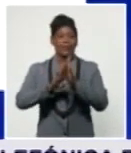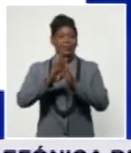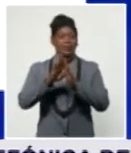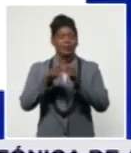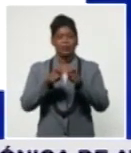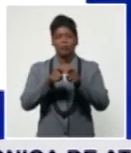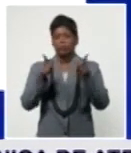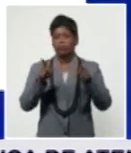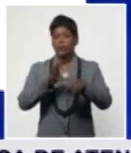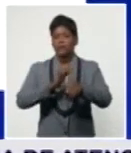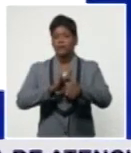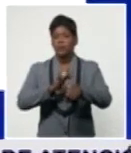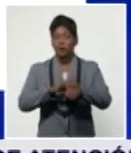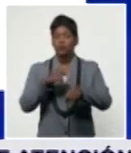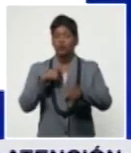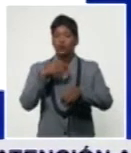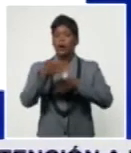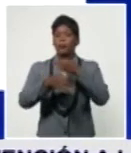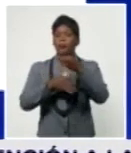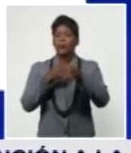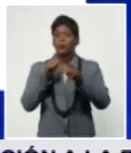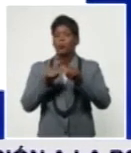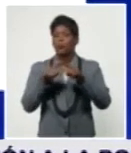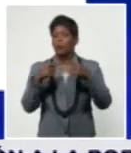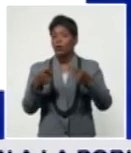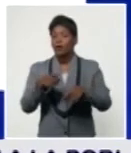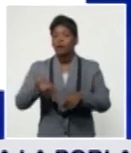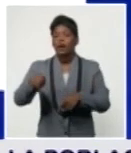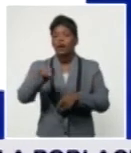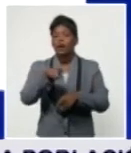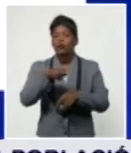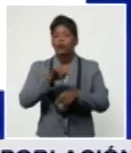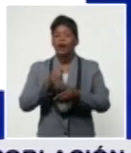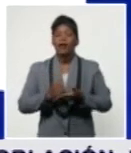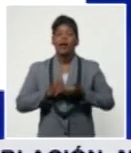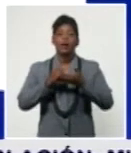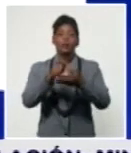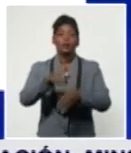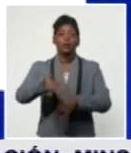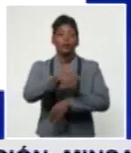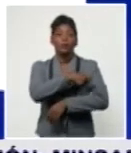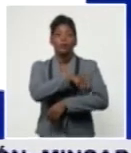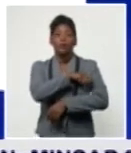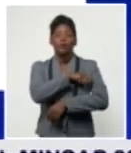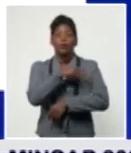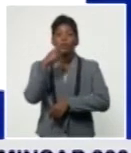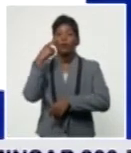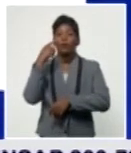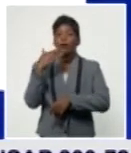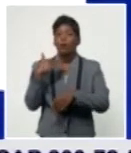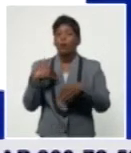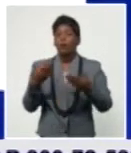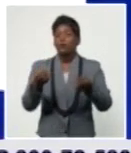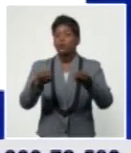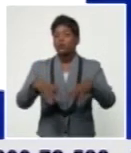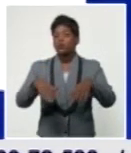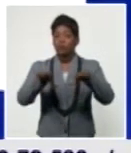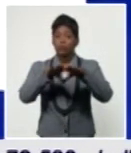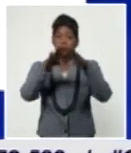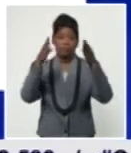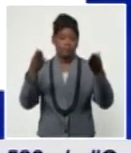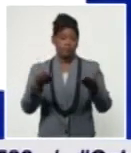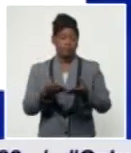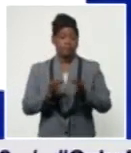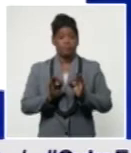because this allows us to know how bad the world is faring, and this could be the message.